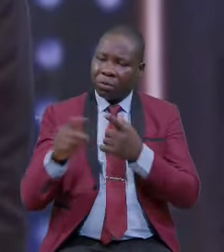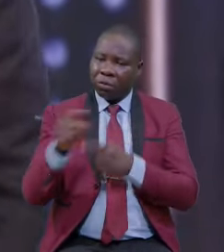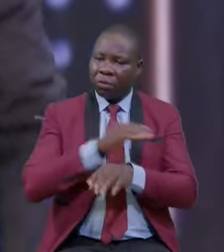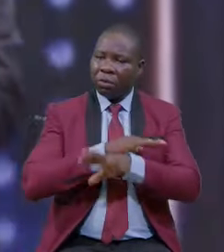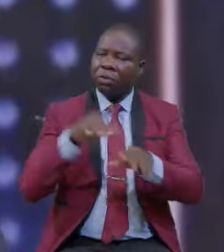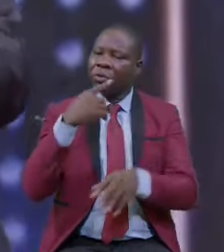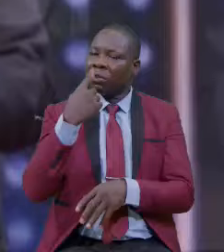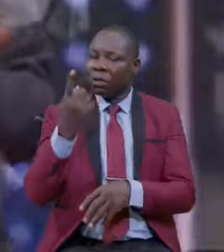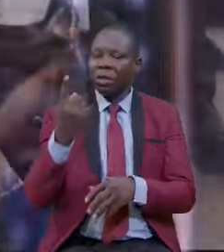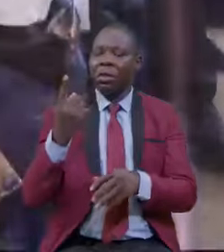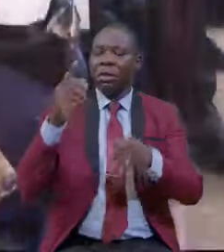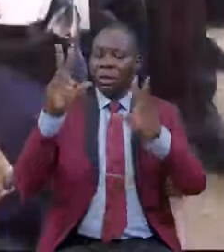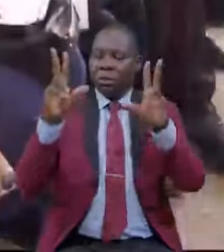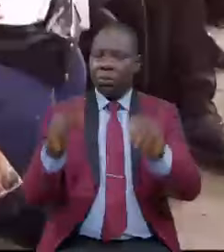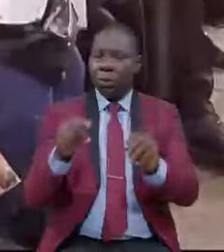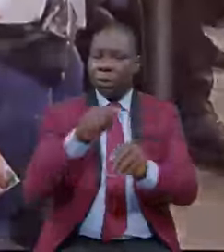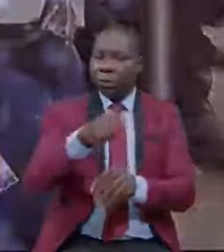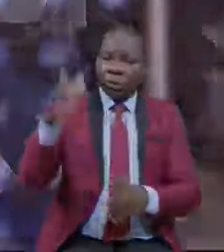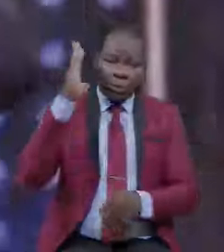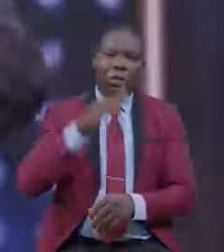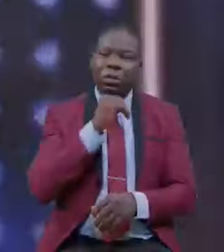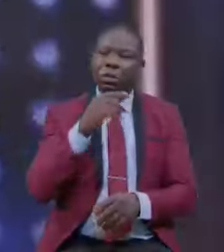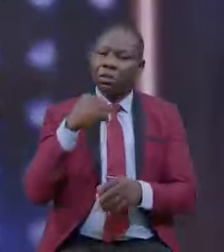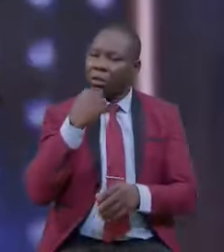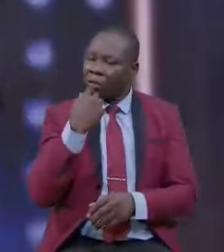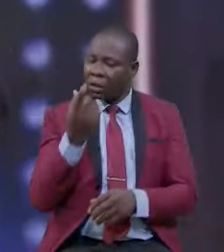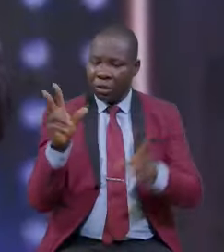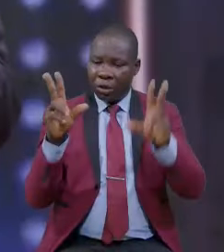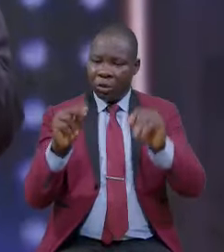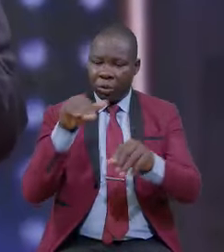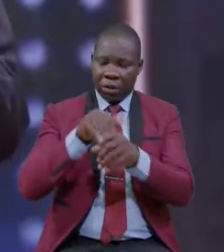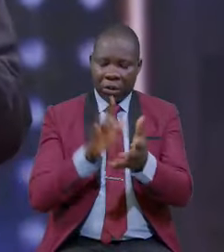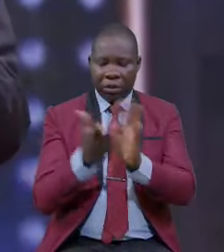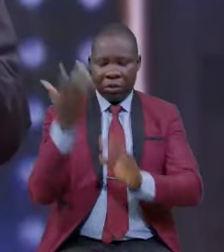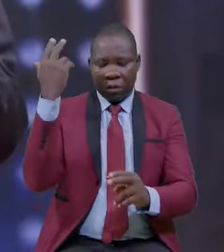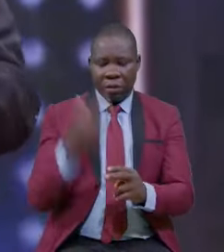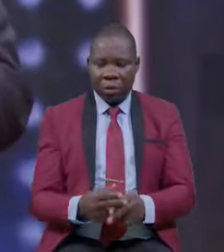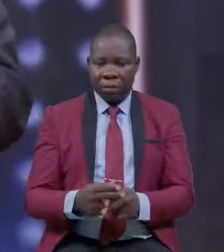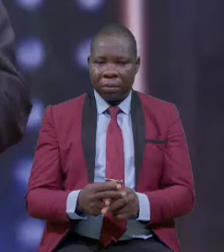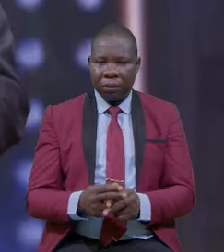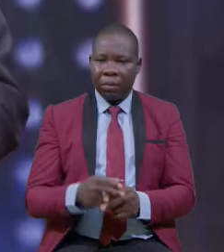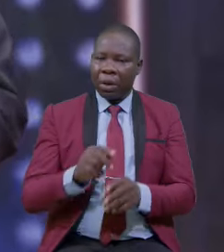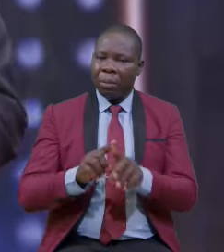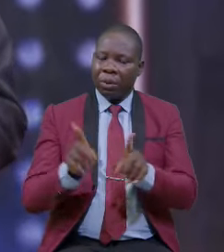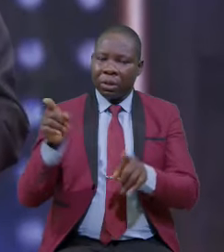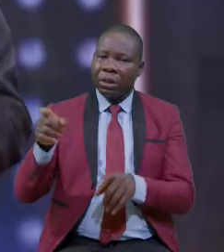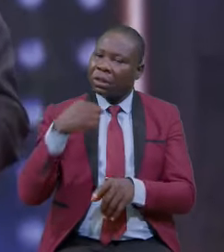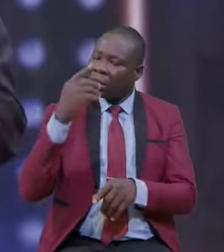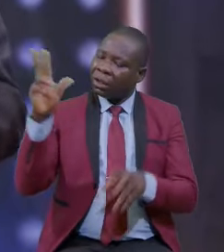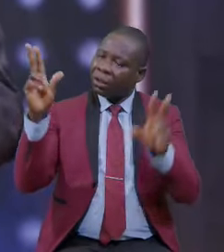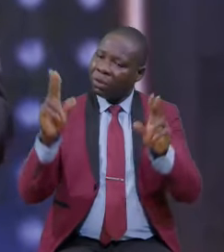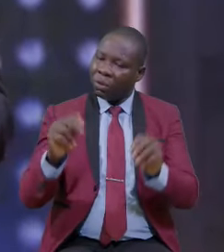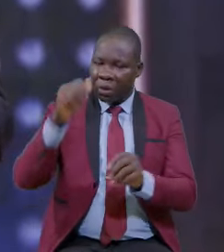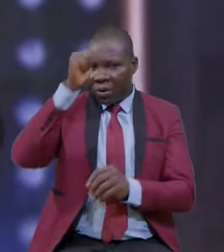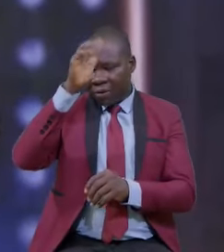no. And he said, nay, Father Abraham, but if one went unto